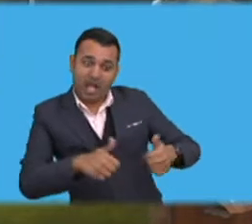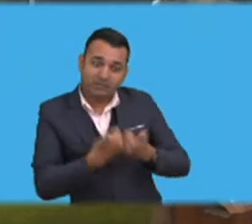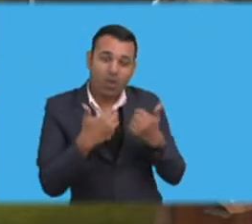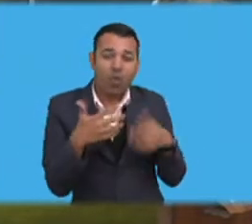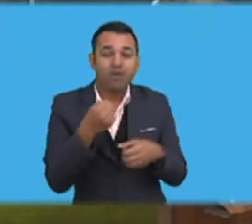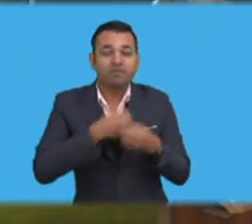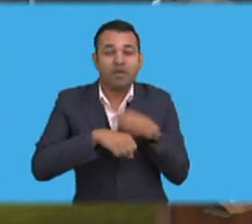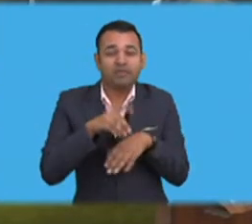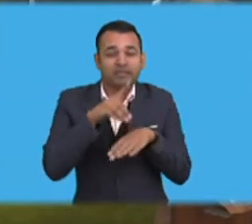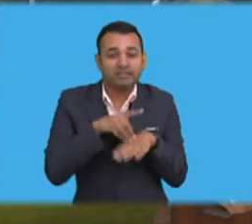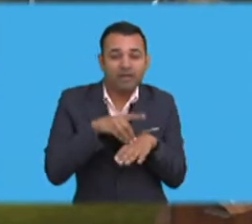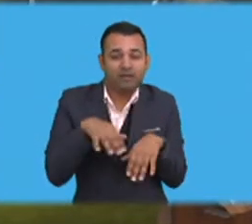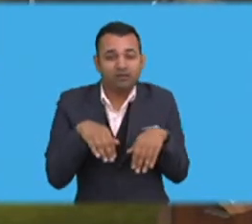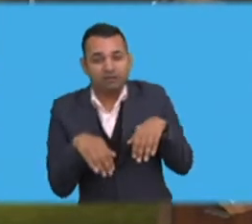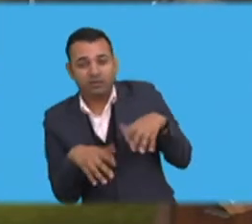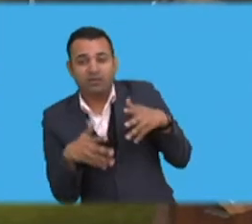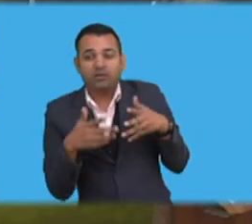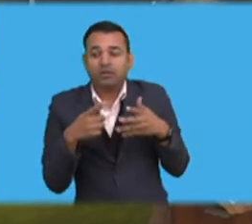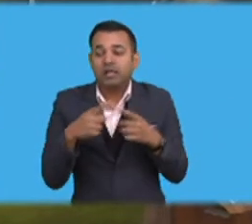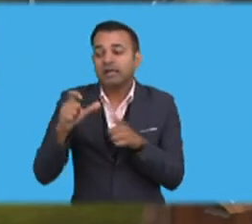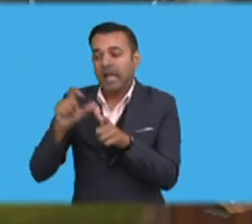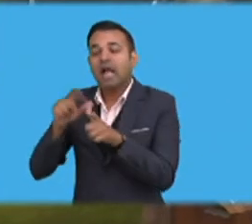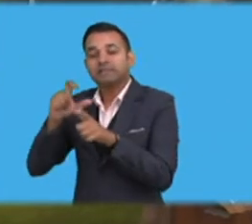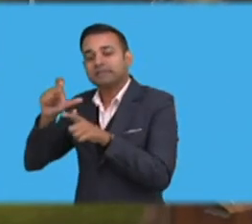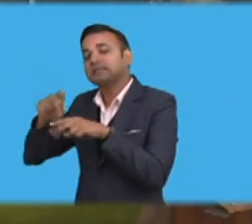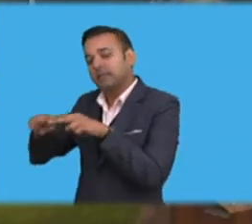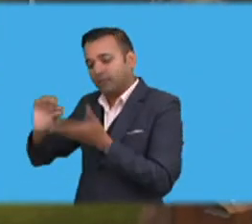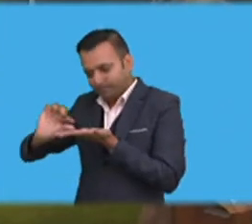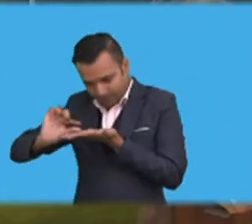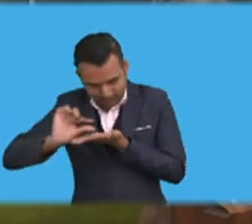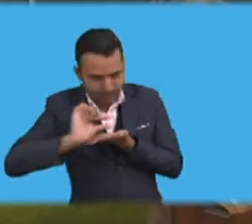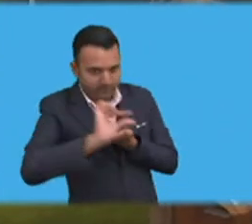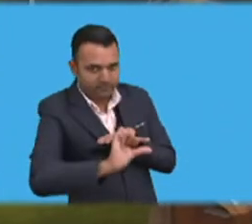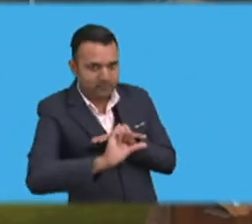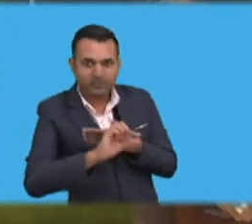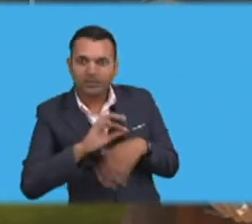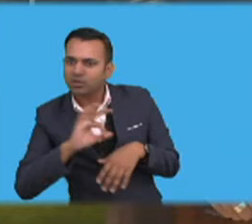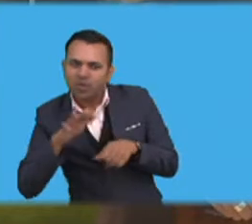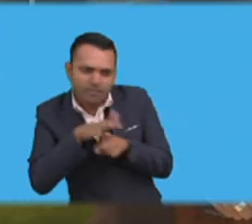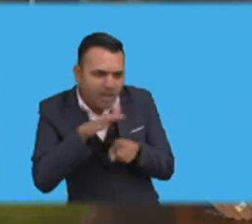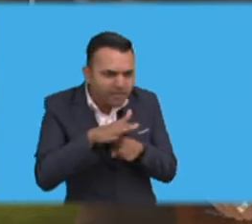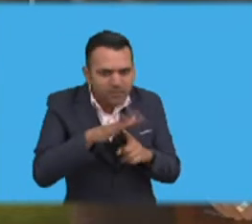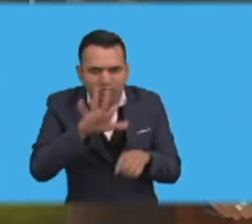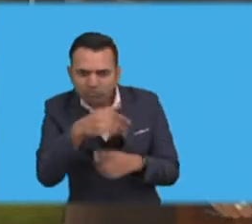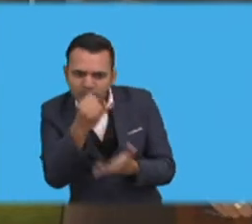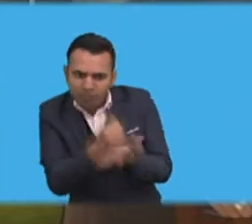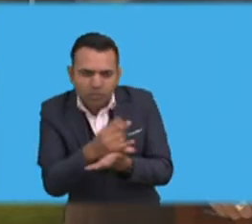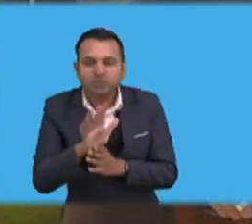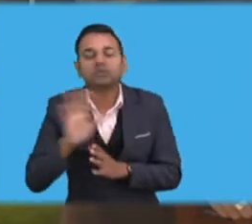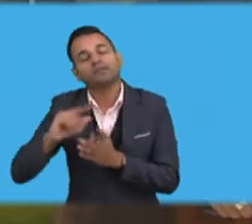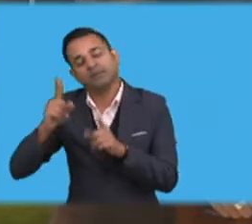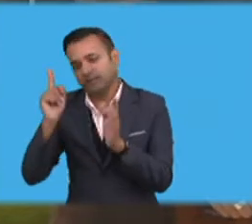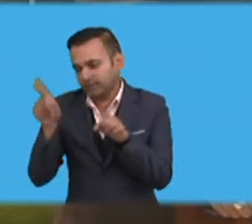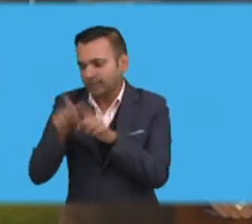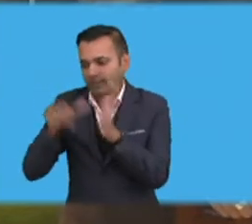will compensate the victim on a no-fault basis. Therefore, Madam Speaker, there is no conflict, as there is no competition